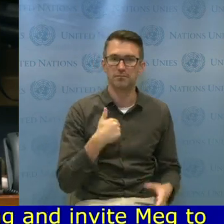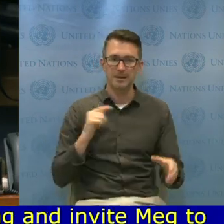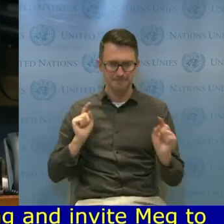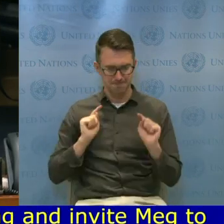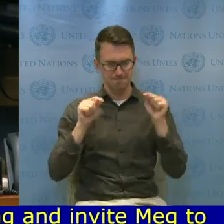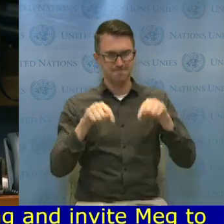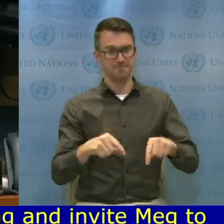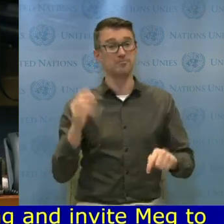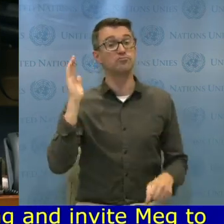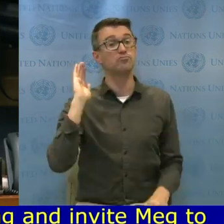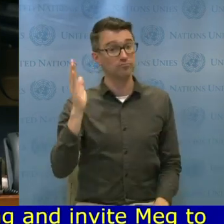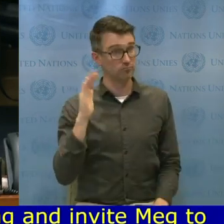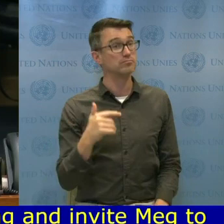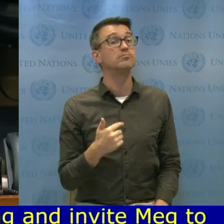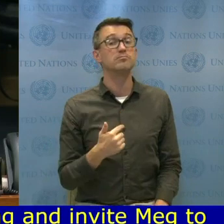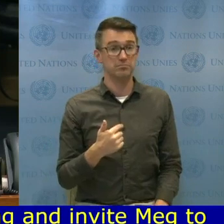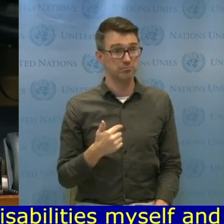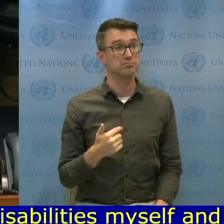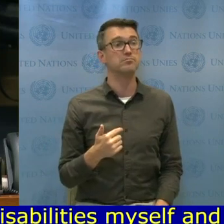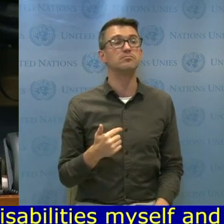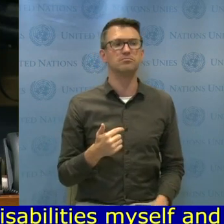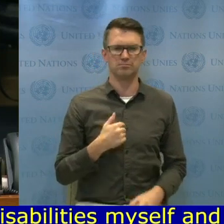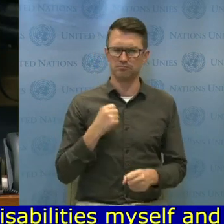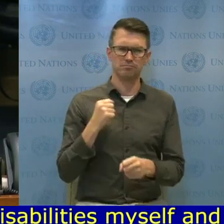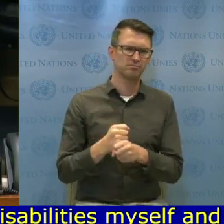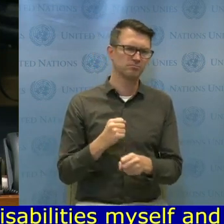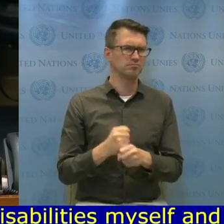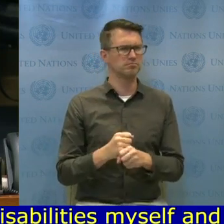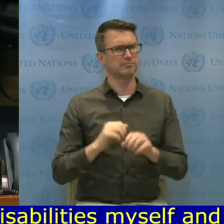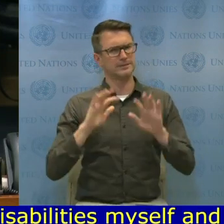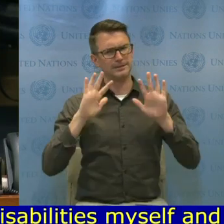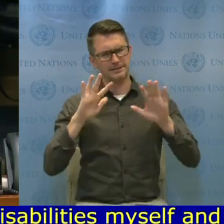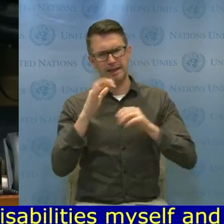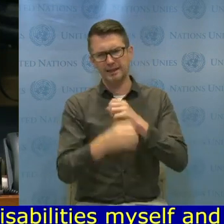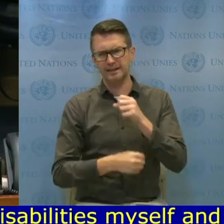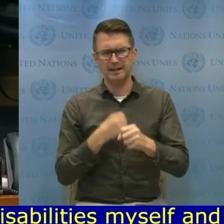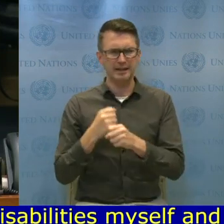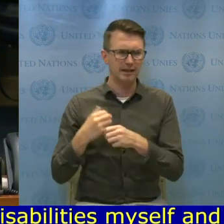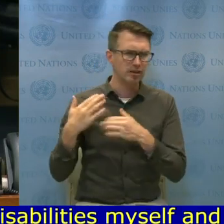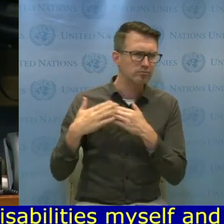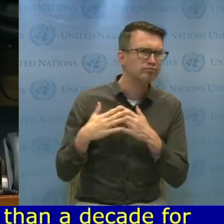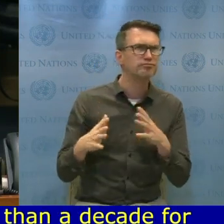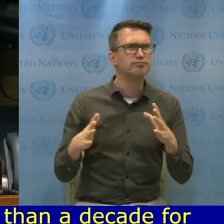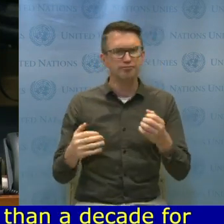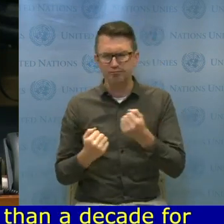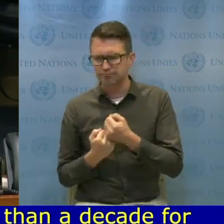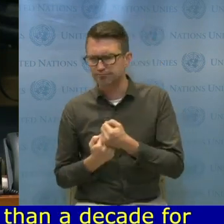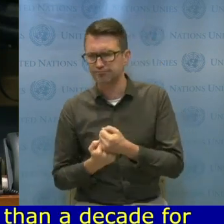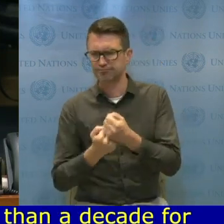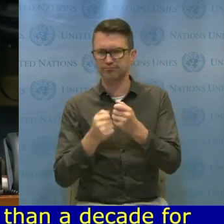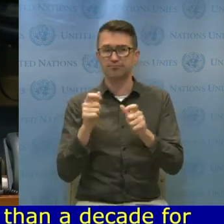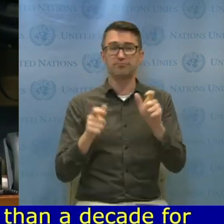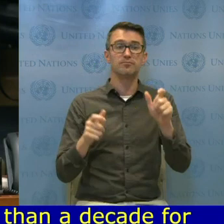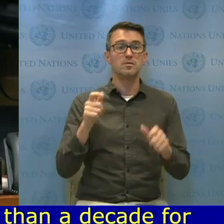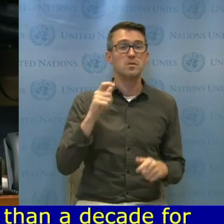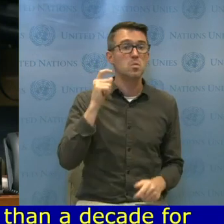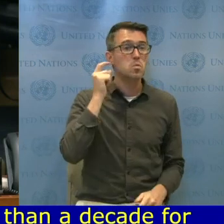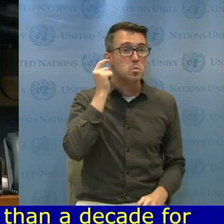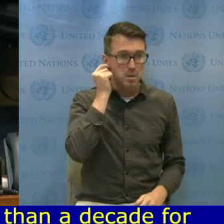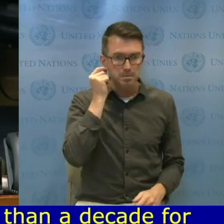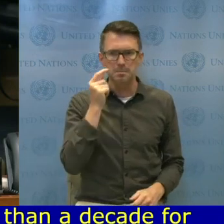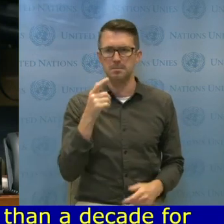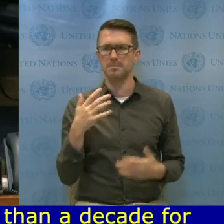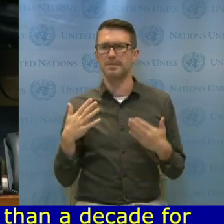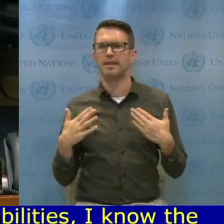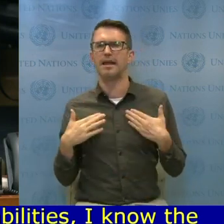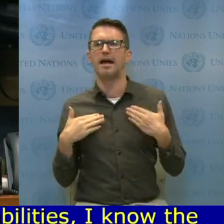of persons with disabilities, I know the importance of the issues we are discussing in this roundtable. Now allow me to introduce